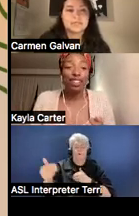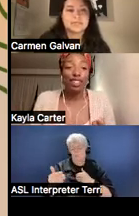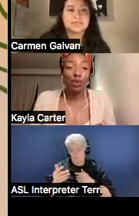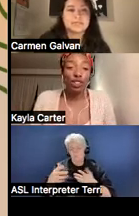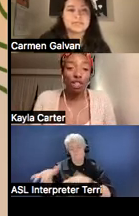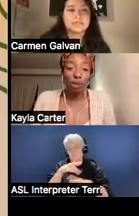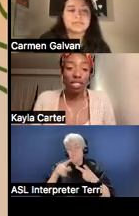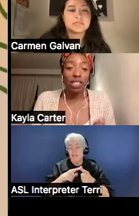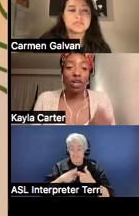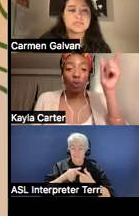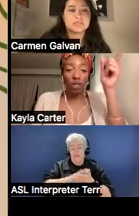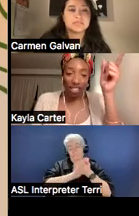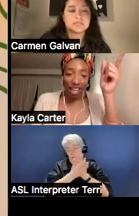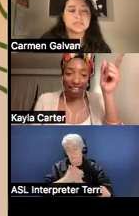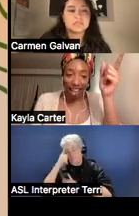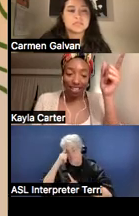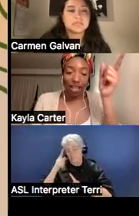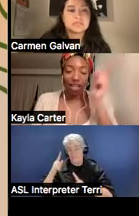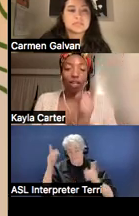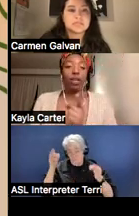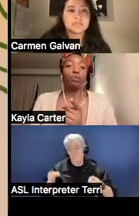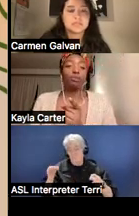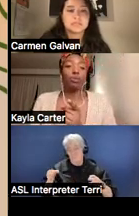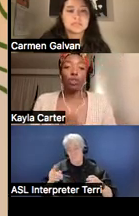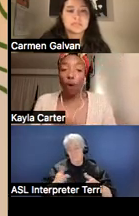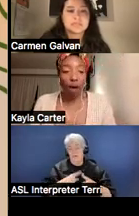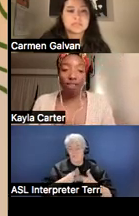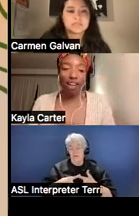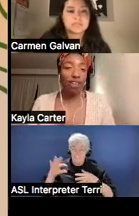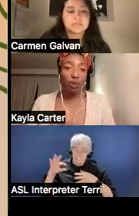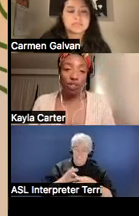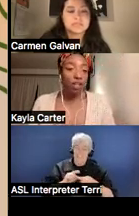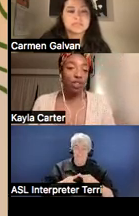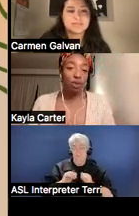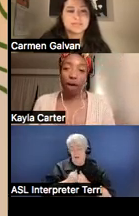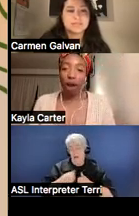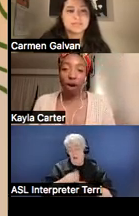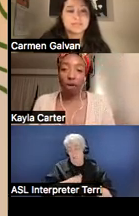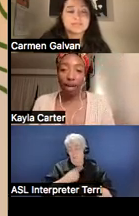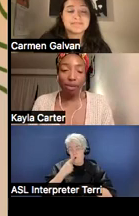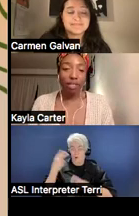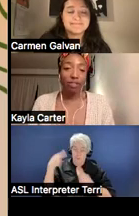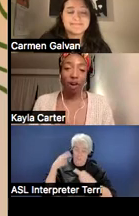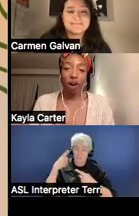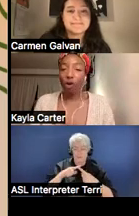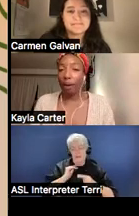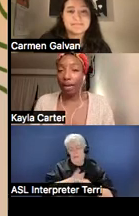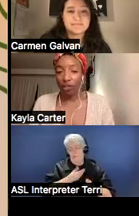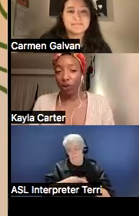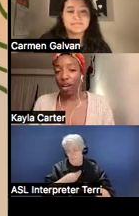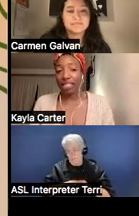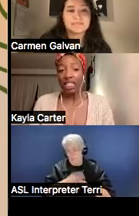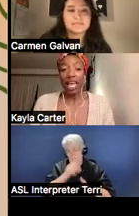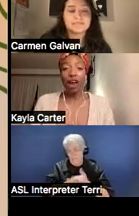that turns into a judgment, which is then connected to how a lot of us were judged around our own money beliefs and our own